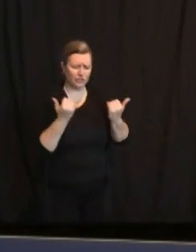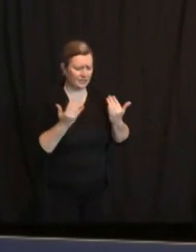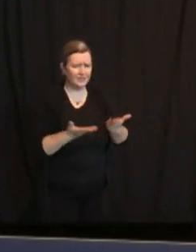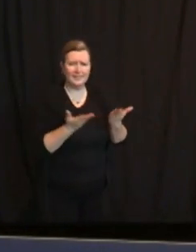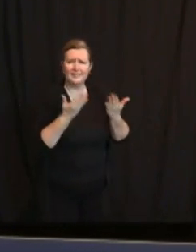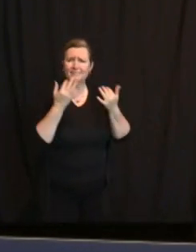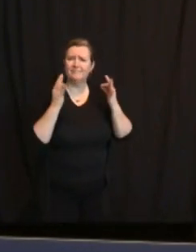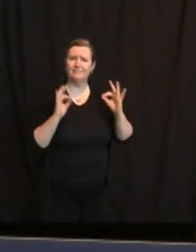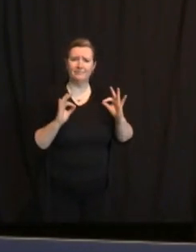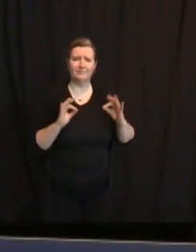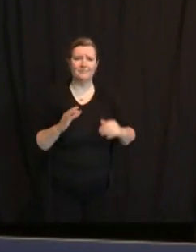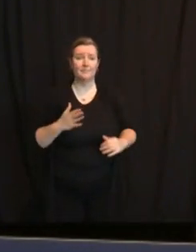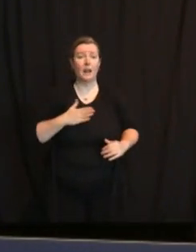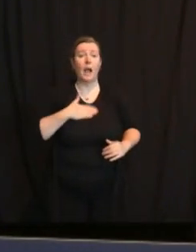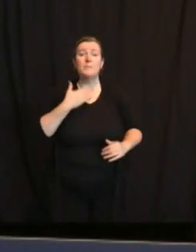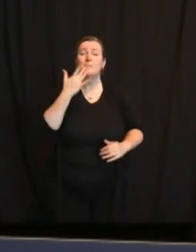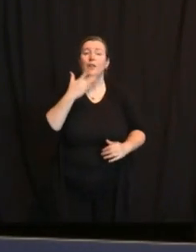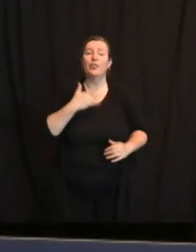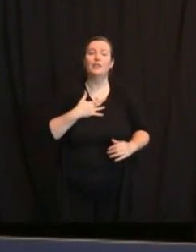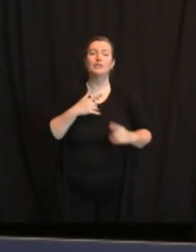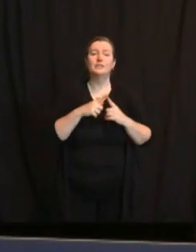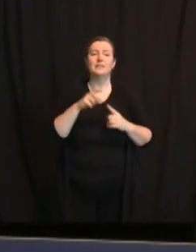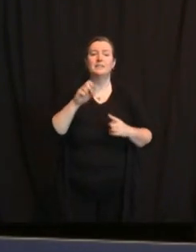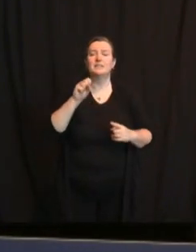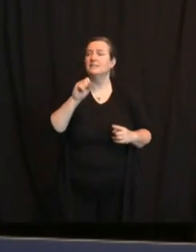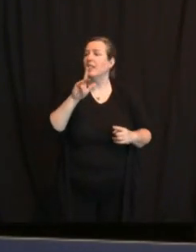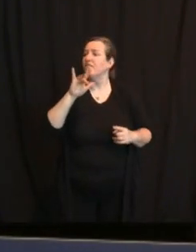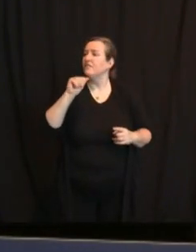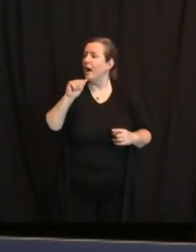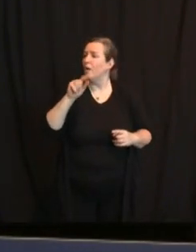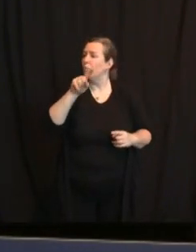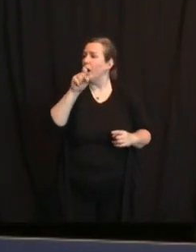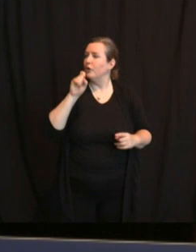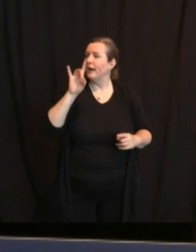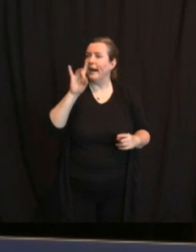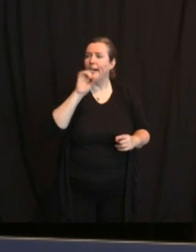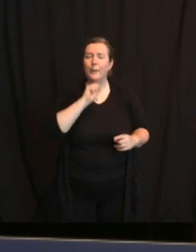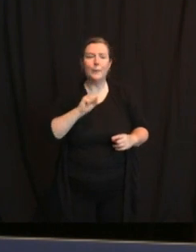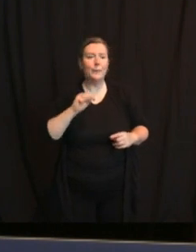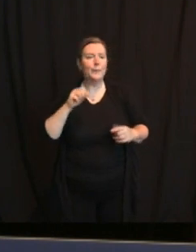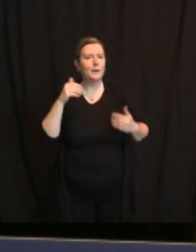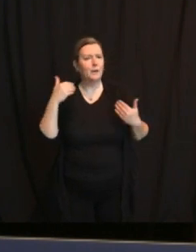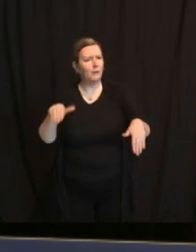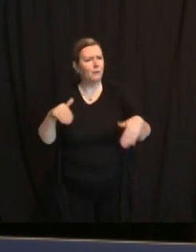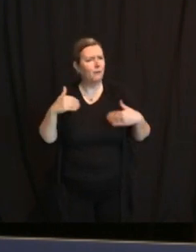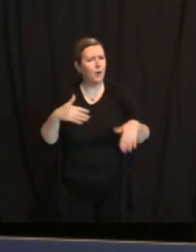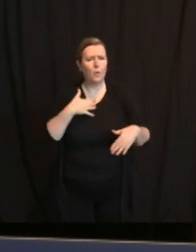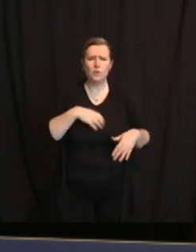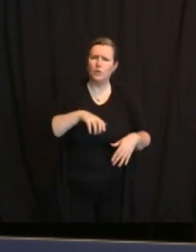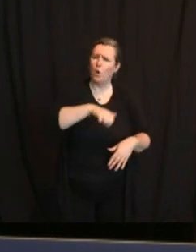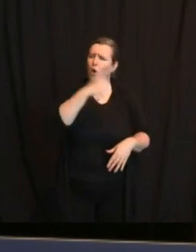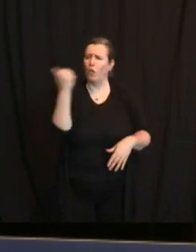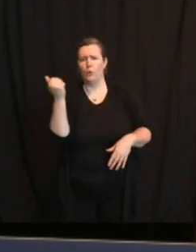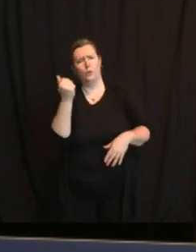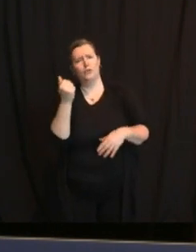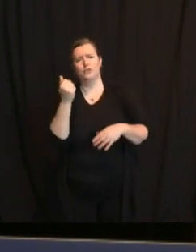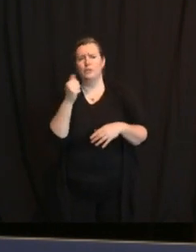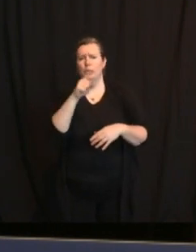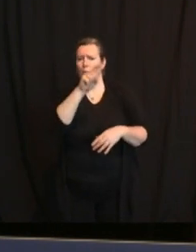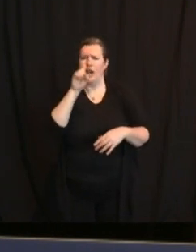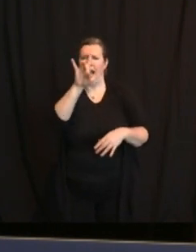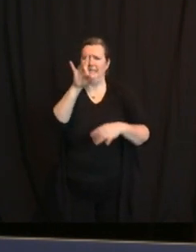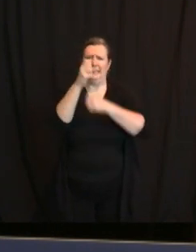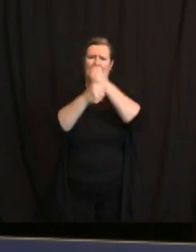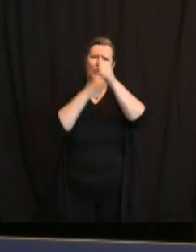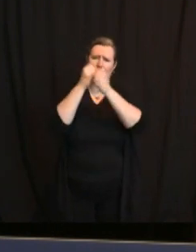happy birthday to Sylvia, 108 years old. And I too wish her another 108 plus years.